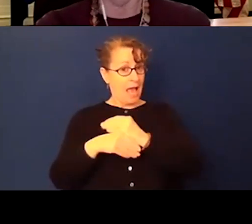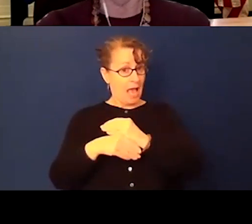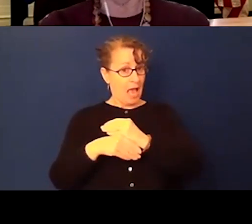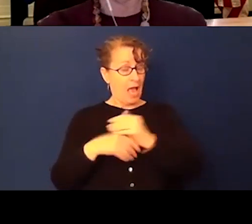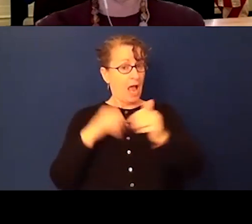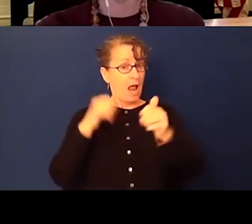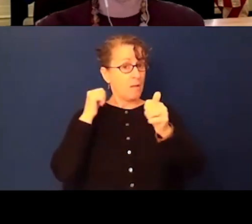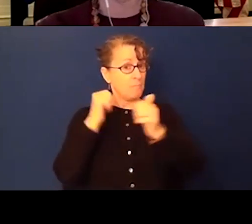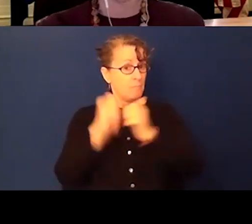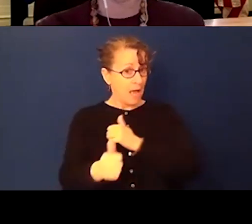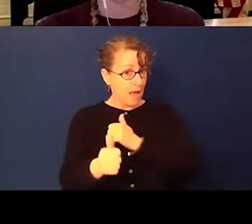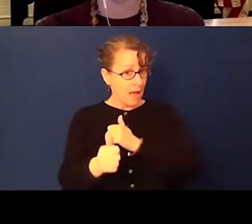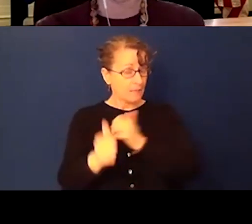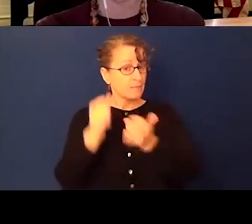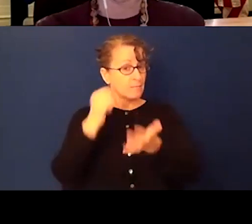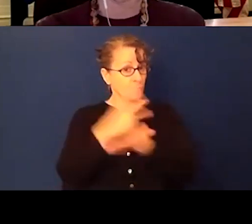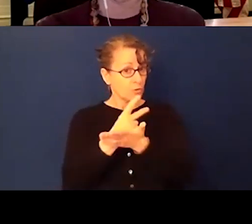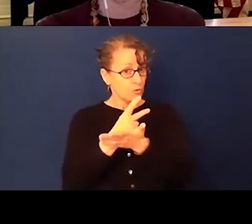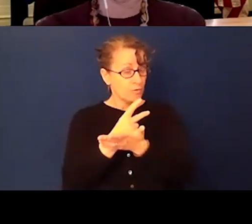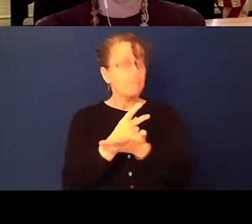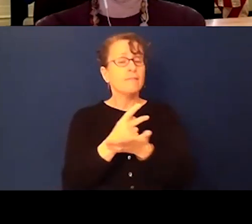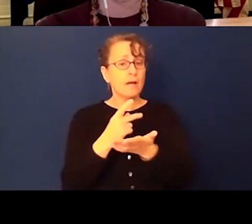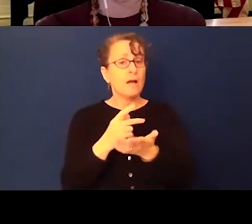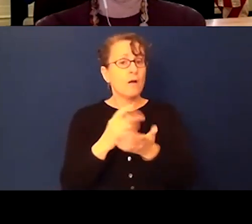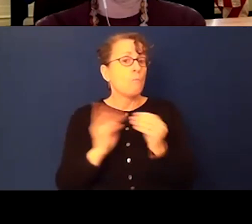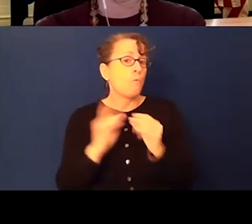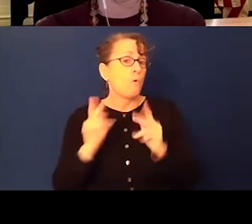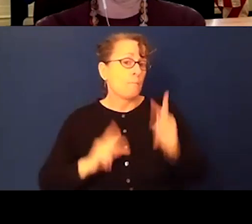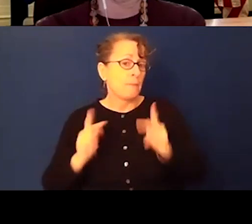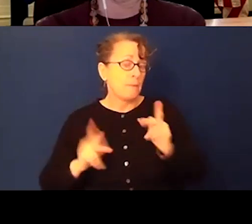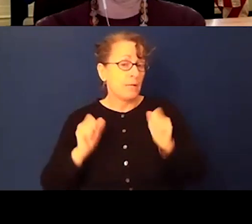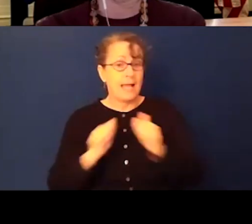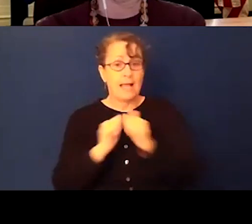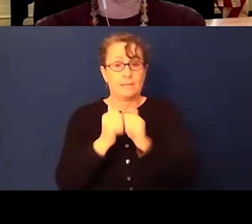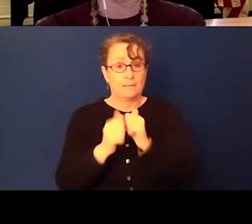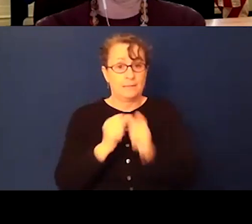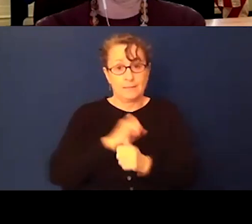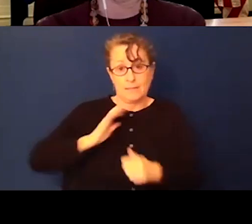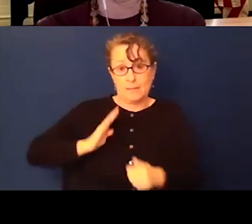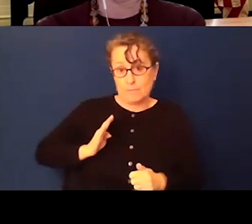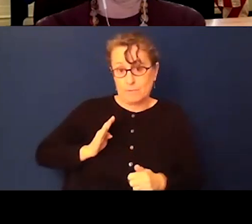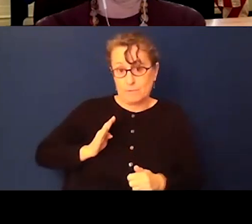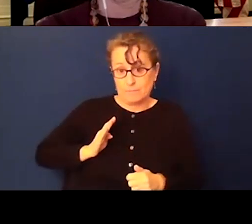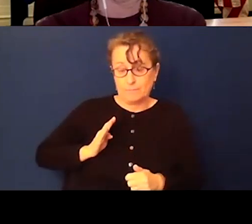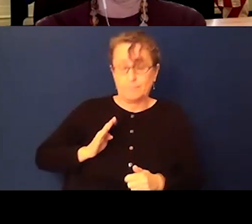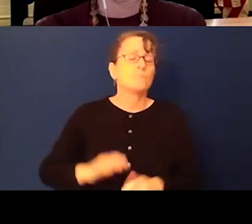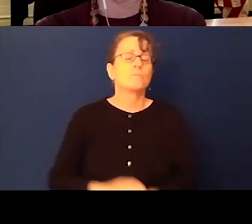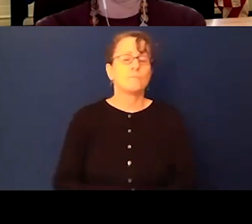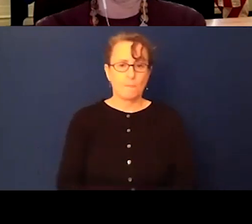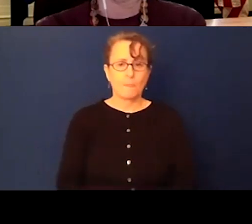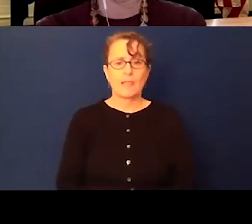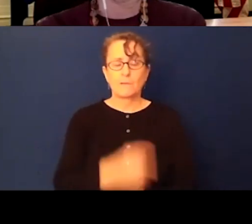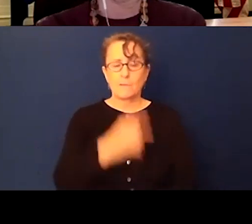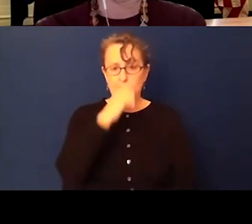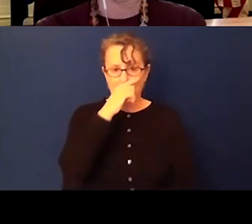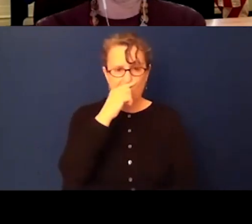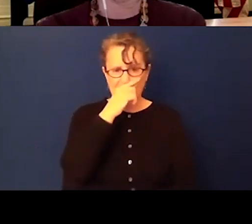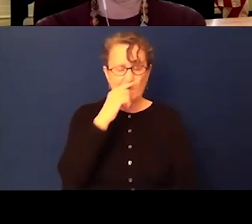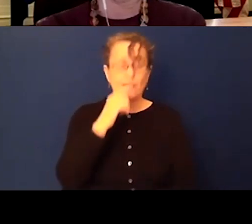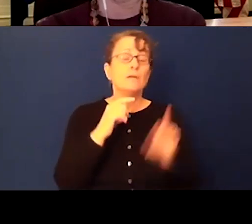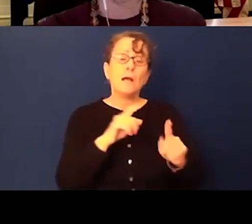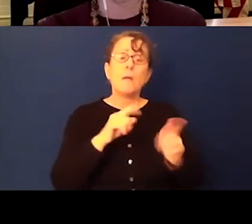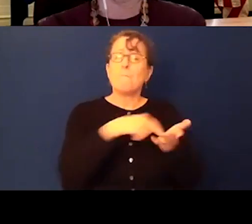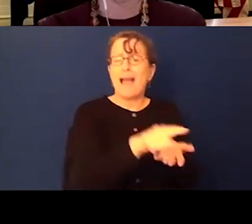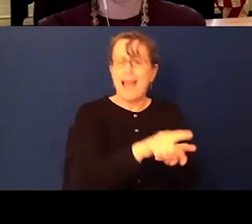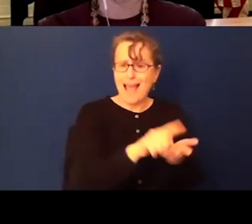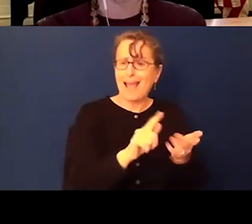the provision of dependent care reimbursement. So the stipend action was very specific. The dependent care action was not. It was